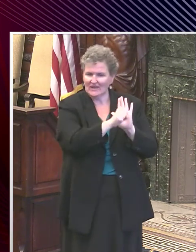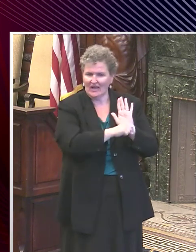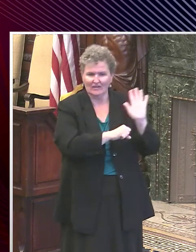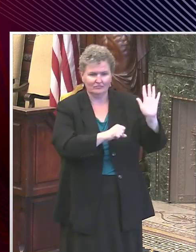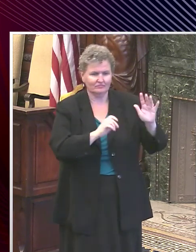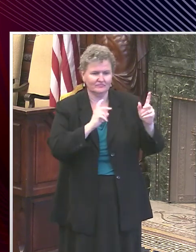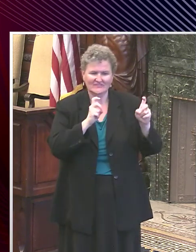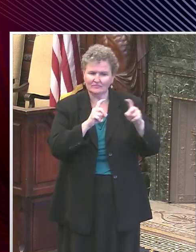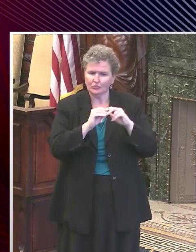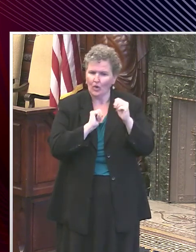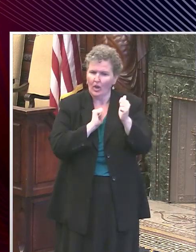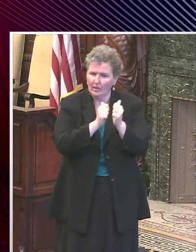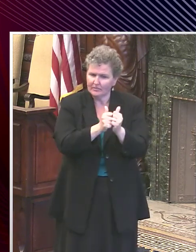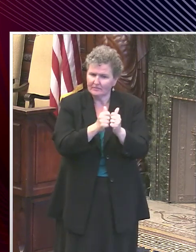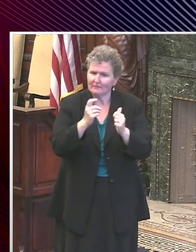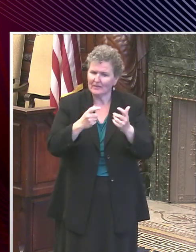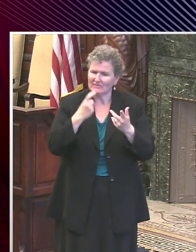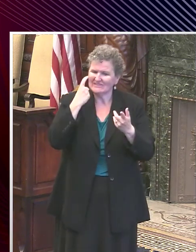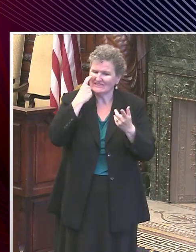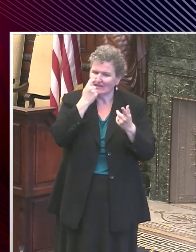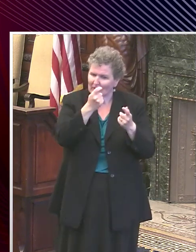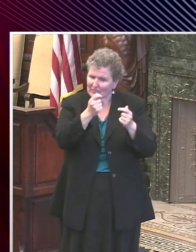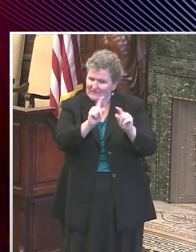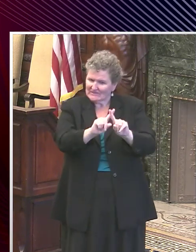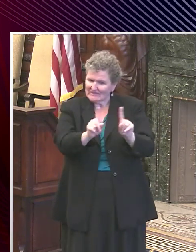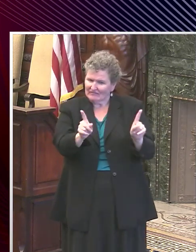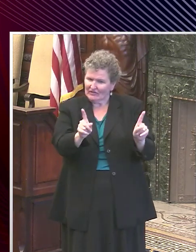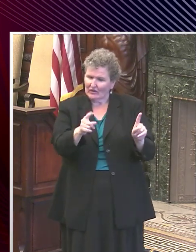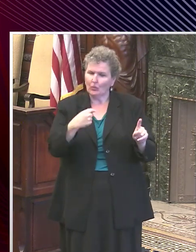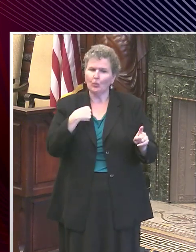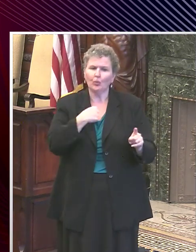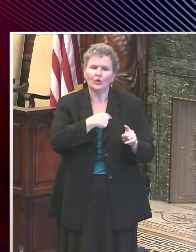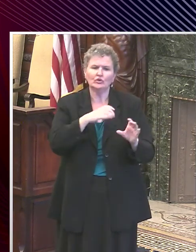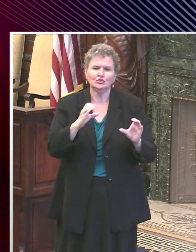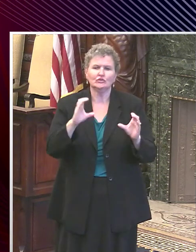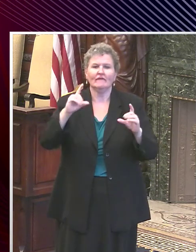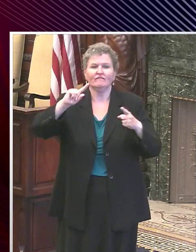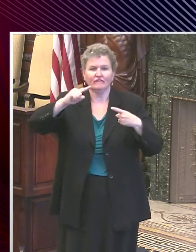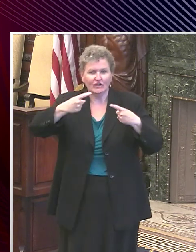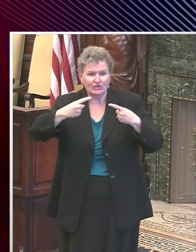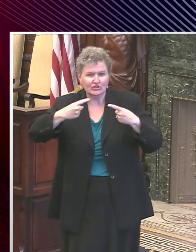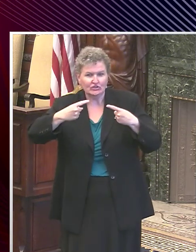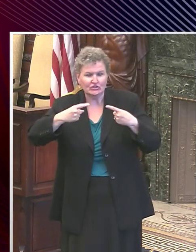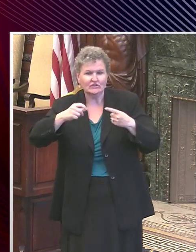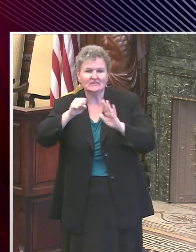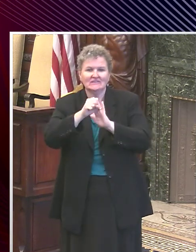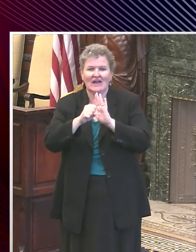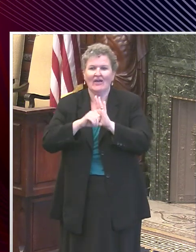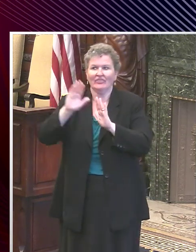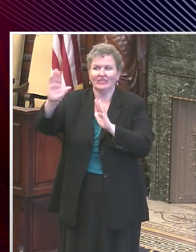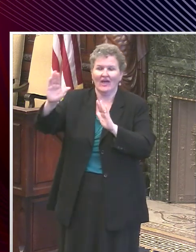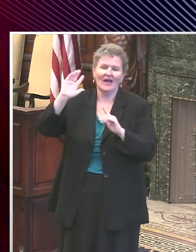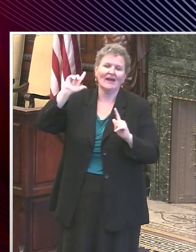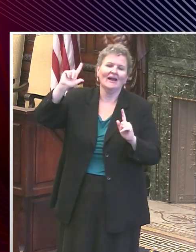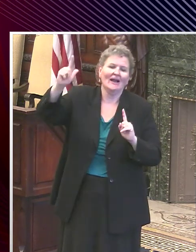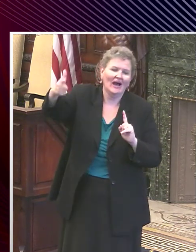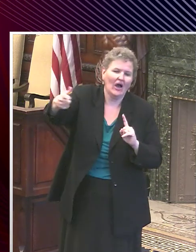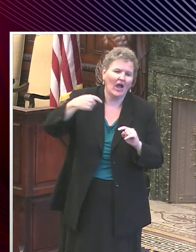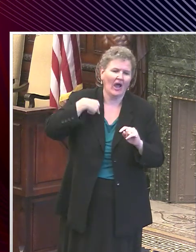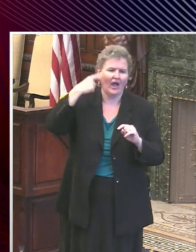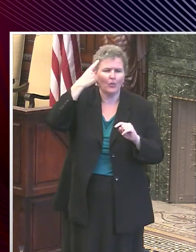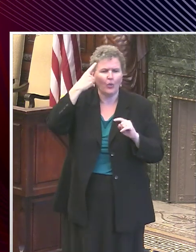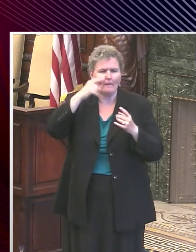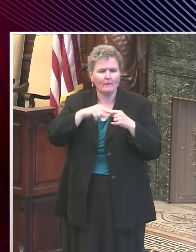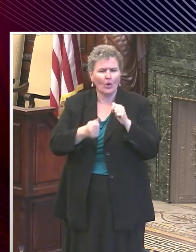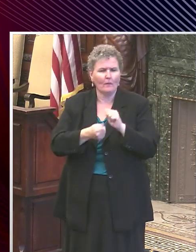threshold may be slightly different. We did this first and I came in later. We haven't changed, but I think it's, for most people, it's going to be